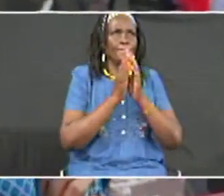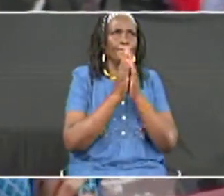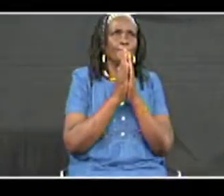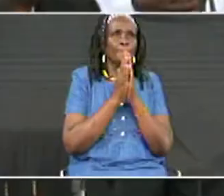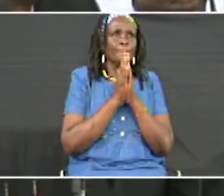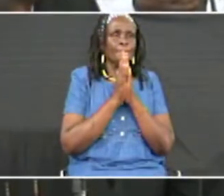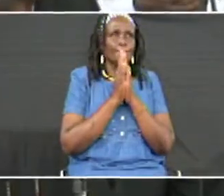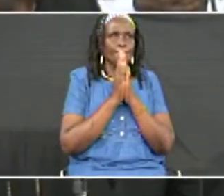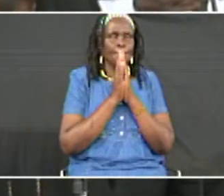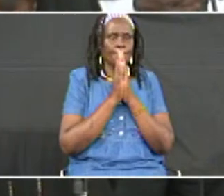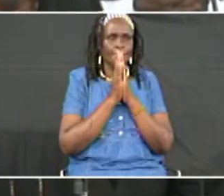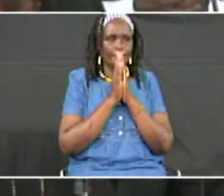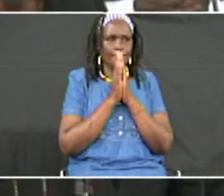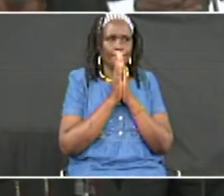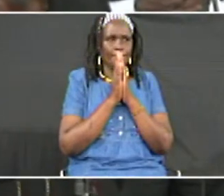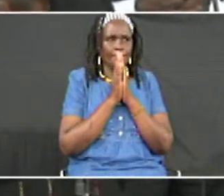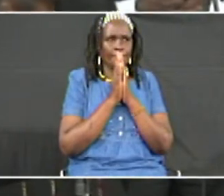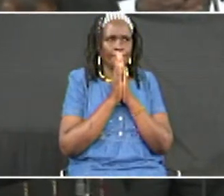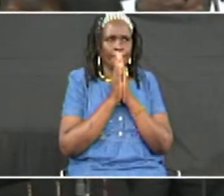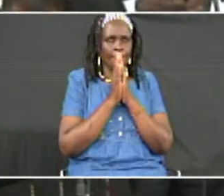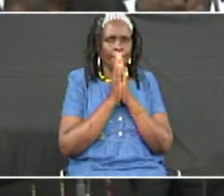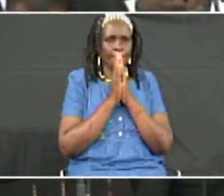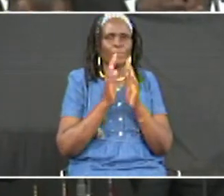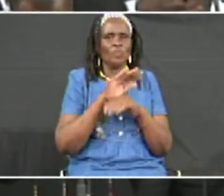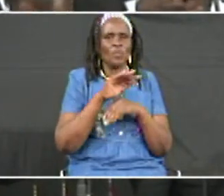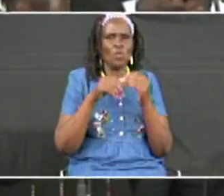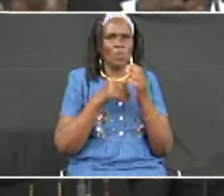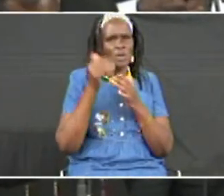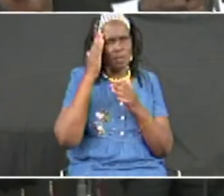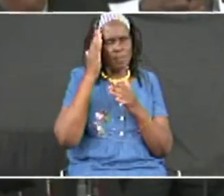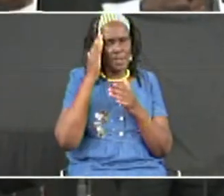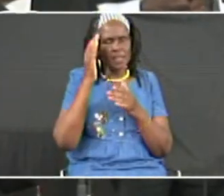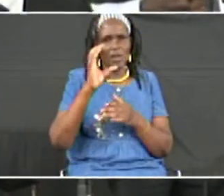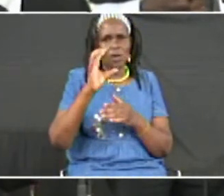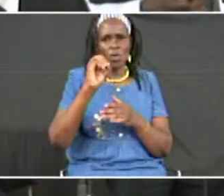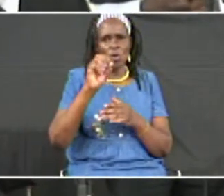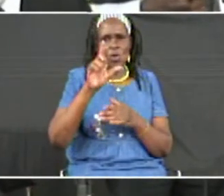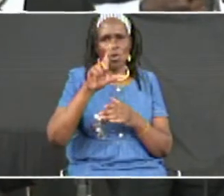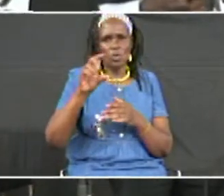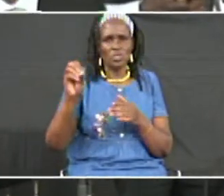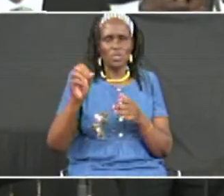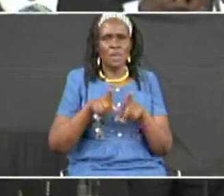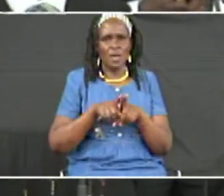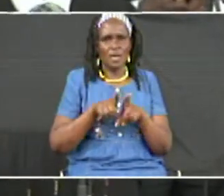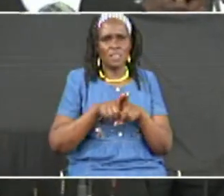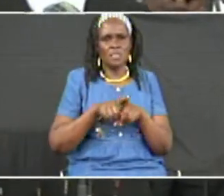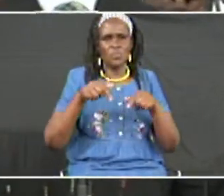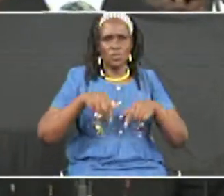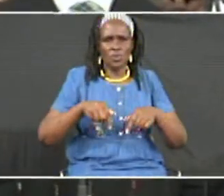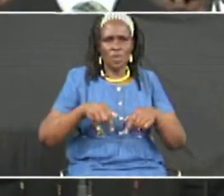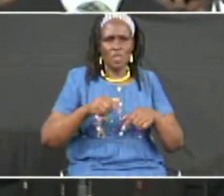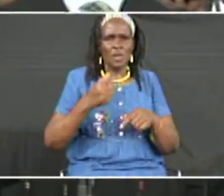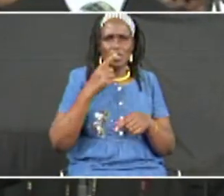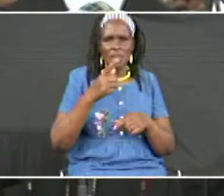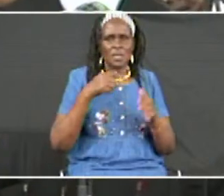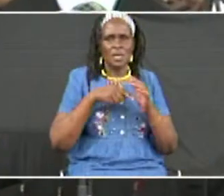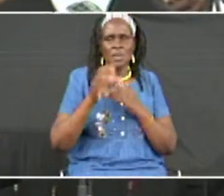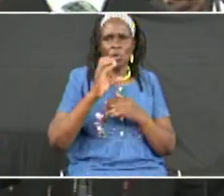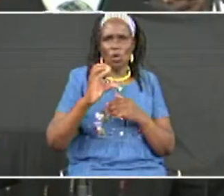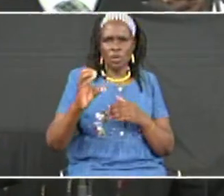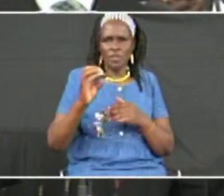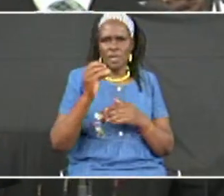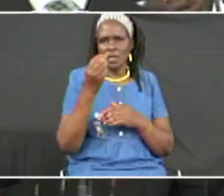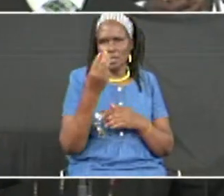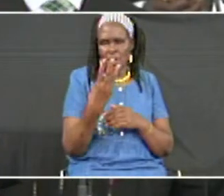And Paul reminding the Colossians and us today, he says in Colossians 3, let